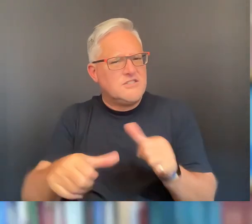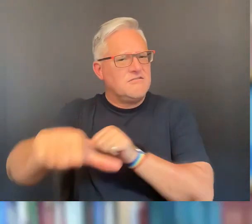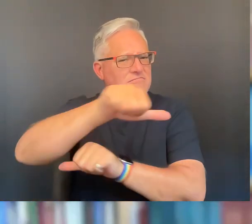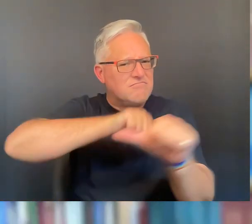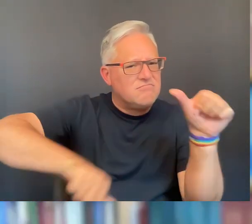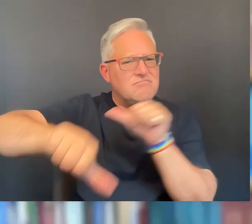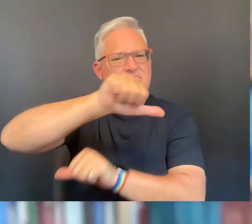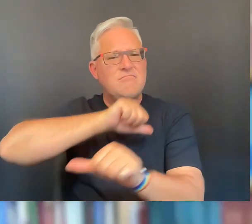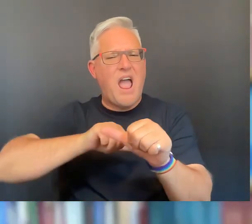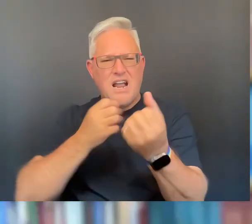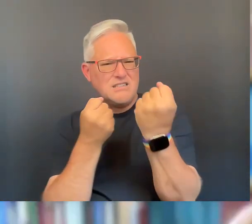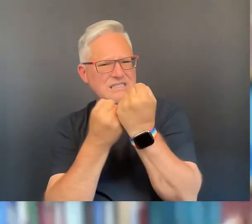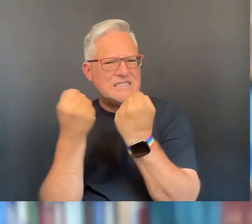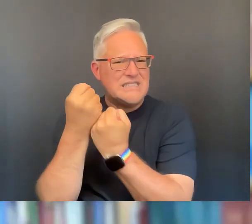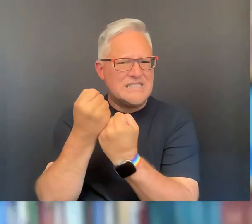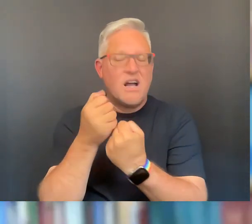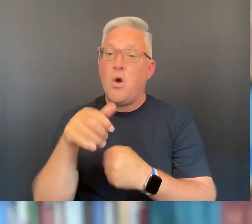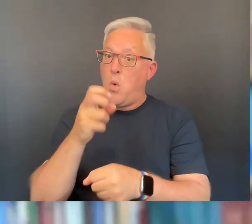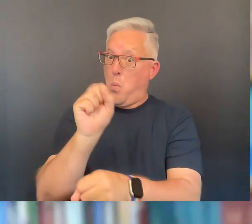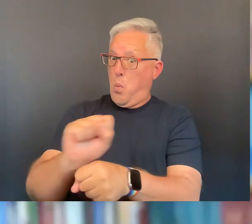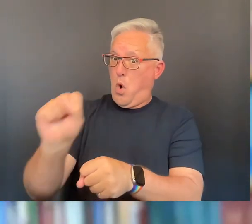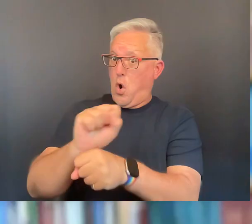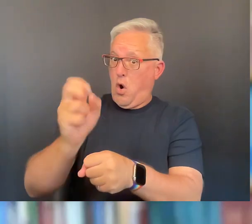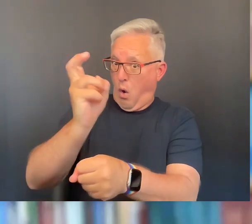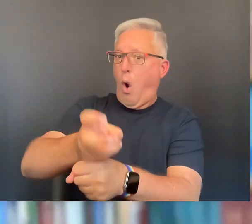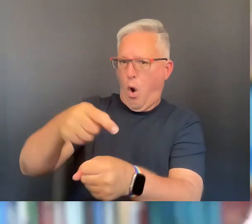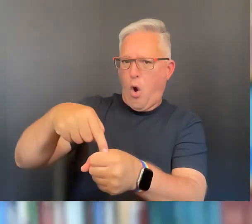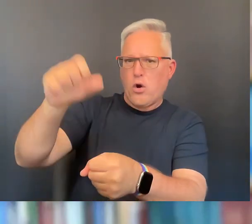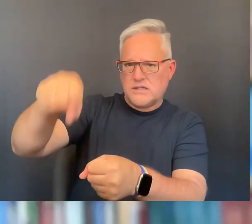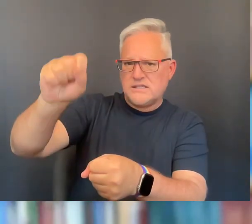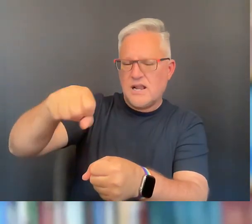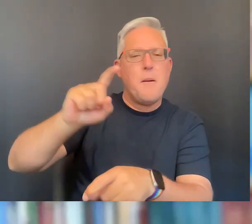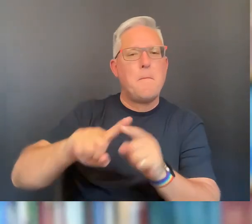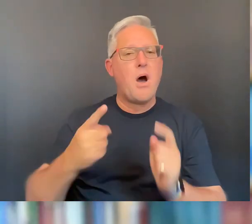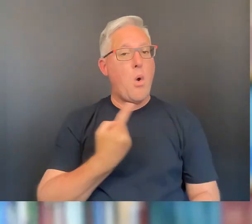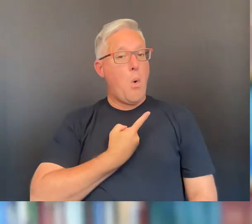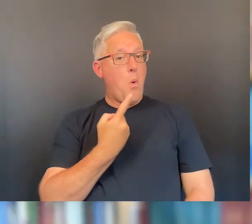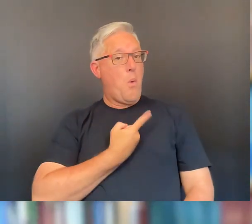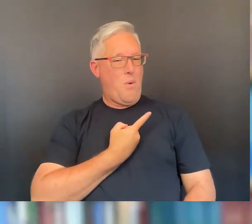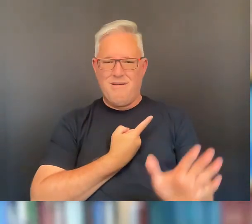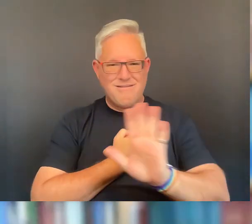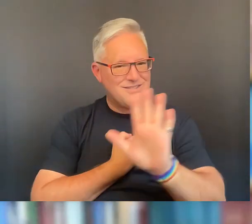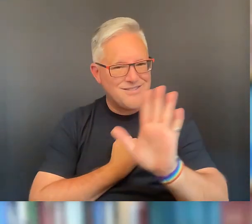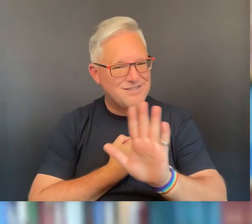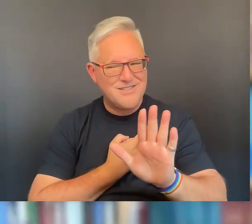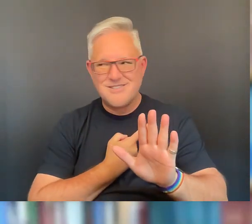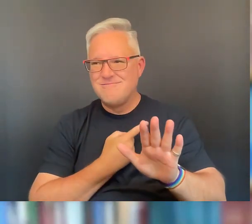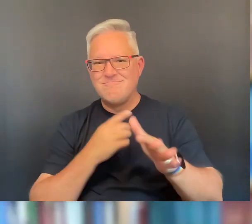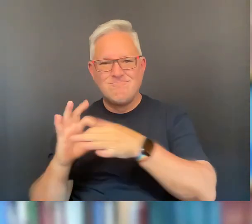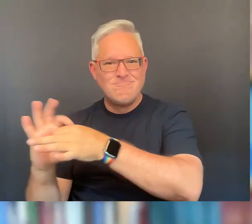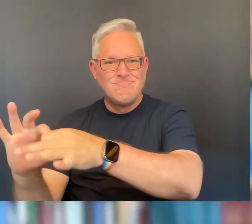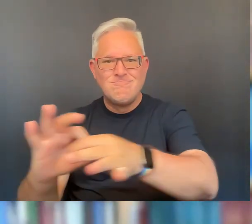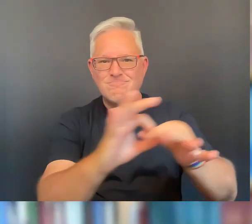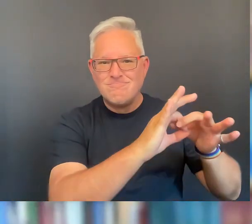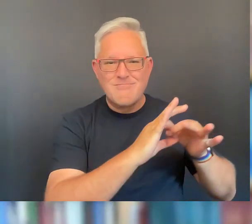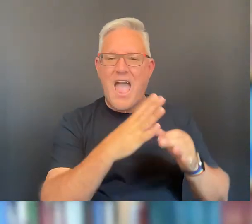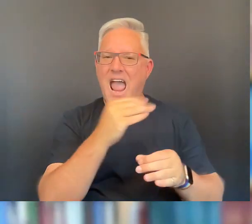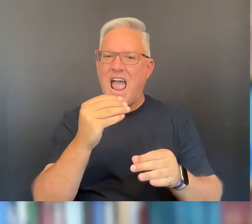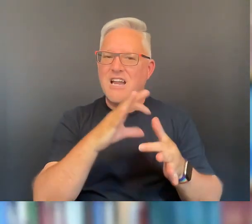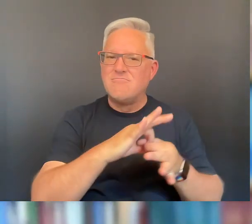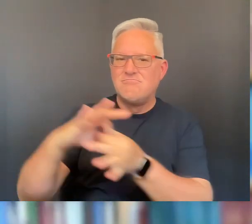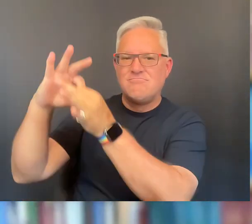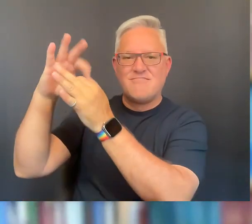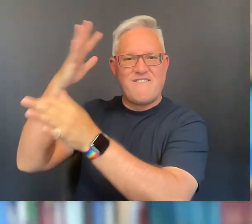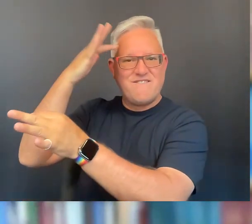and affirmation that this work is hard and yet we're not in it alone. And that there is this real faith connection to